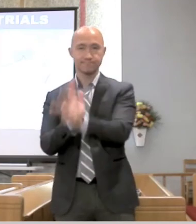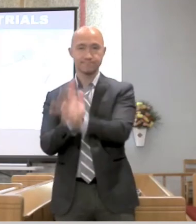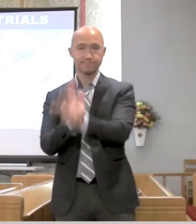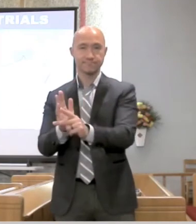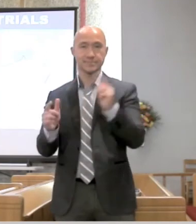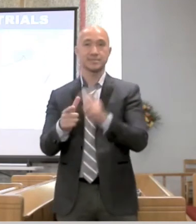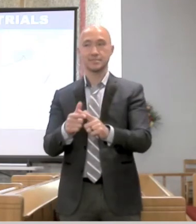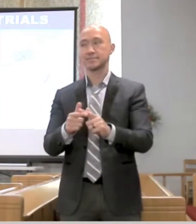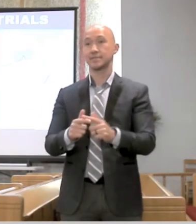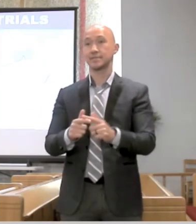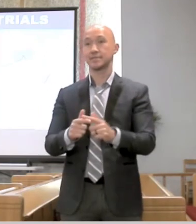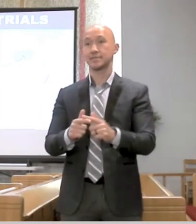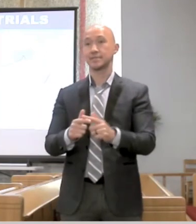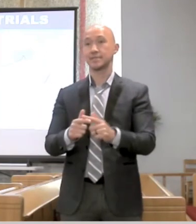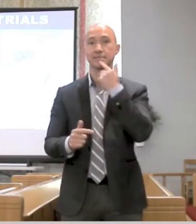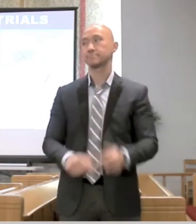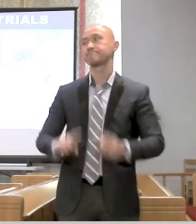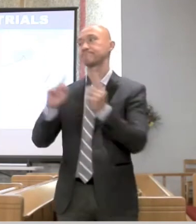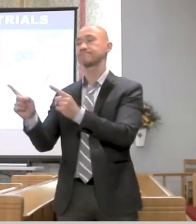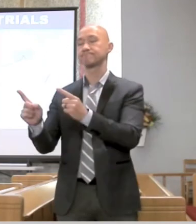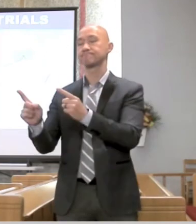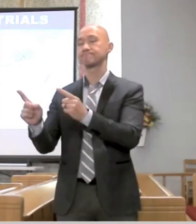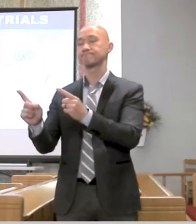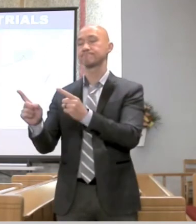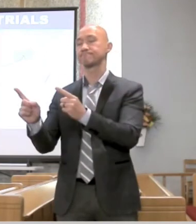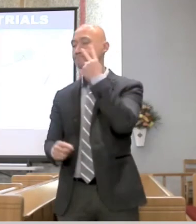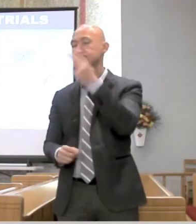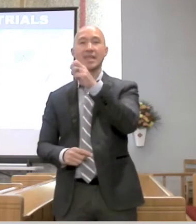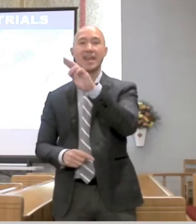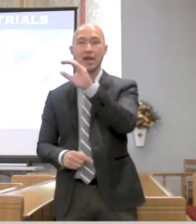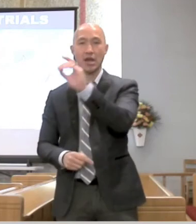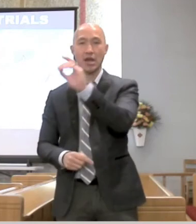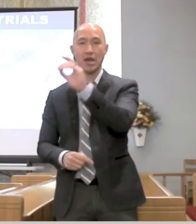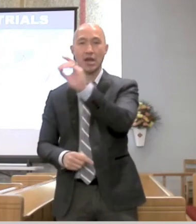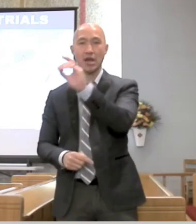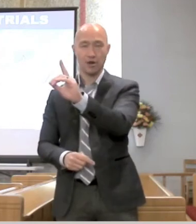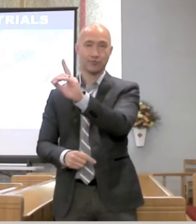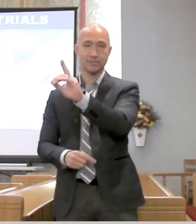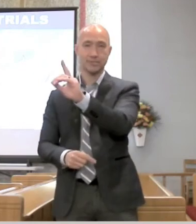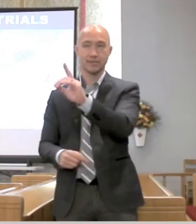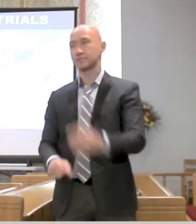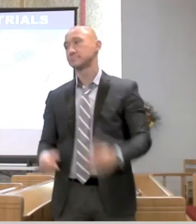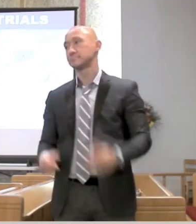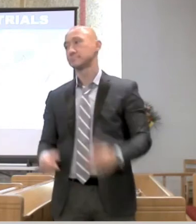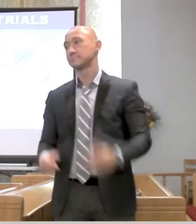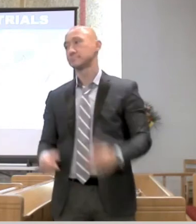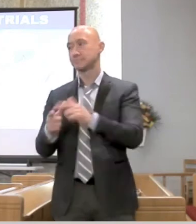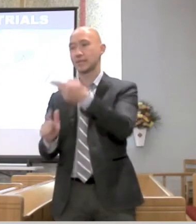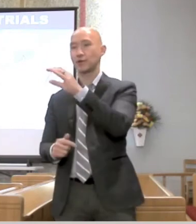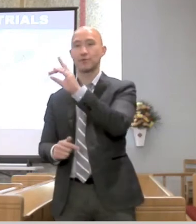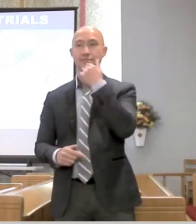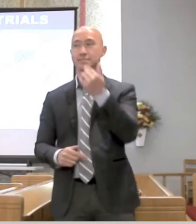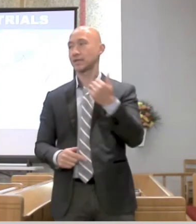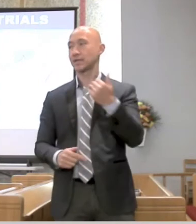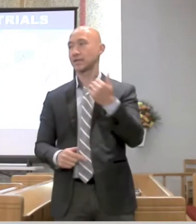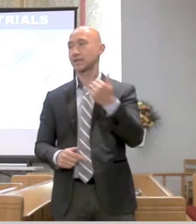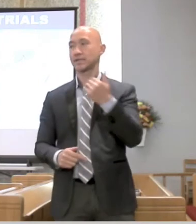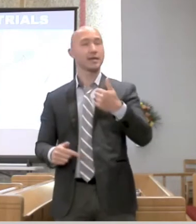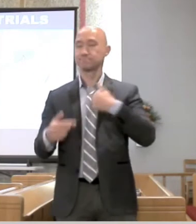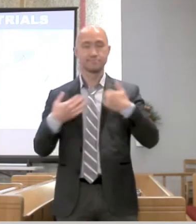at the time. And then Herod was not interested, sending him back to Pilate. And then that's when Pilate arrests him. There's a